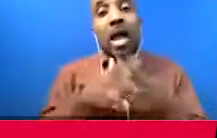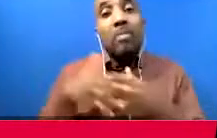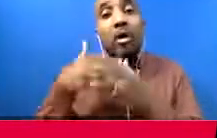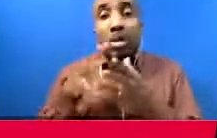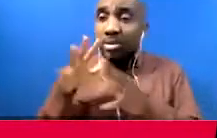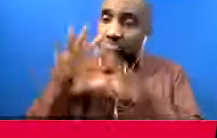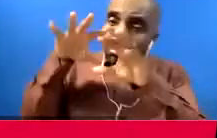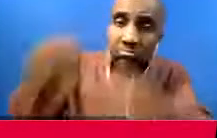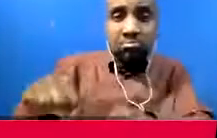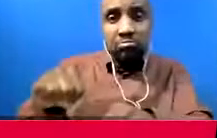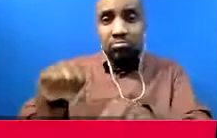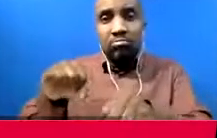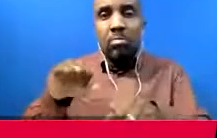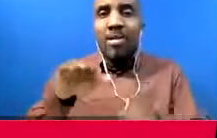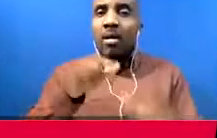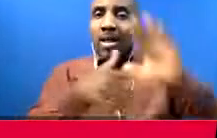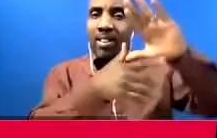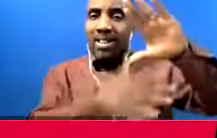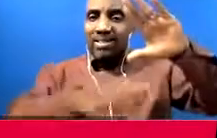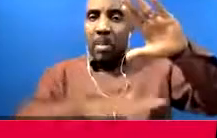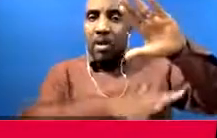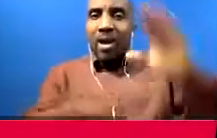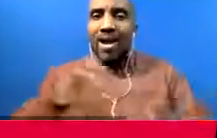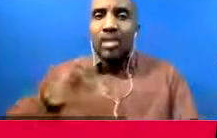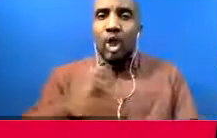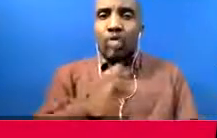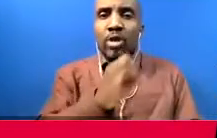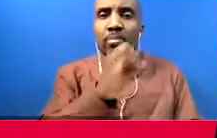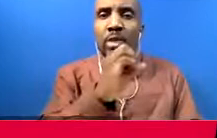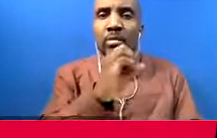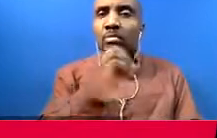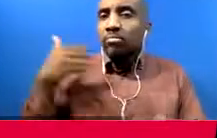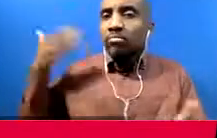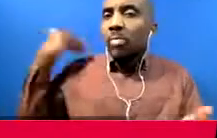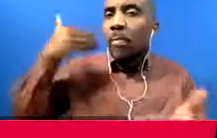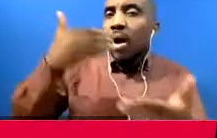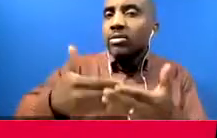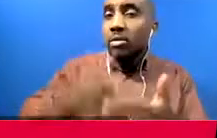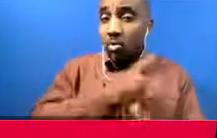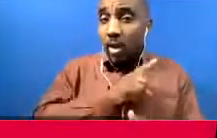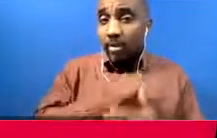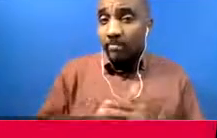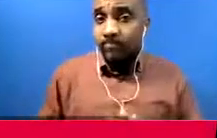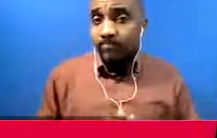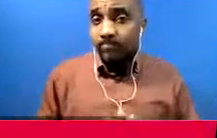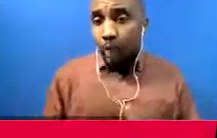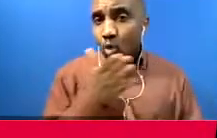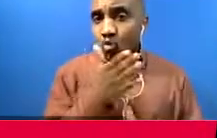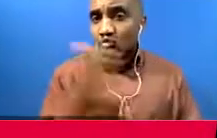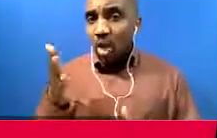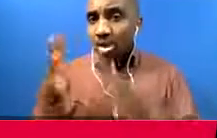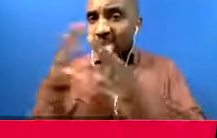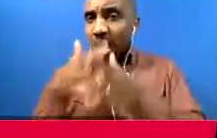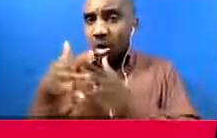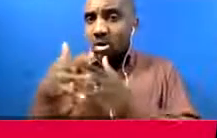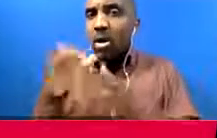and occupied basically all of Latin America and the Caribbean at some point or currently, in order to uphold right-wing US interests as